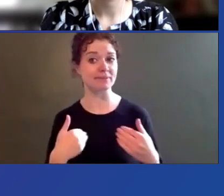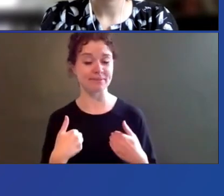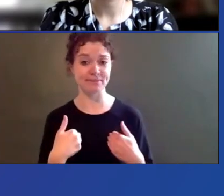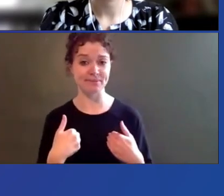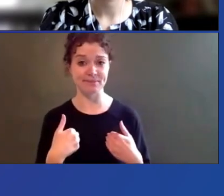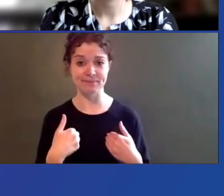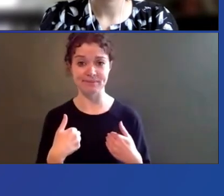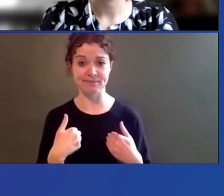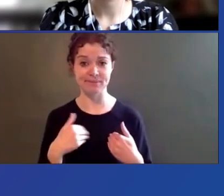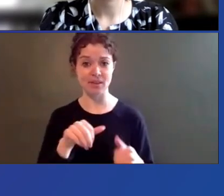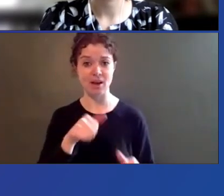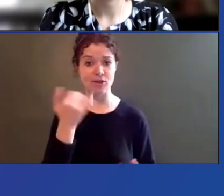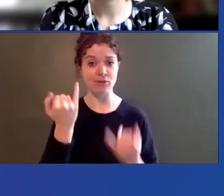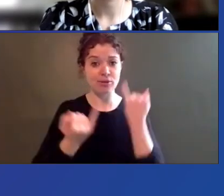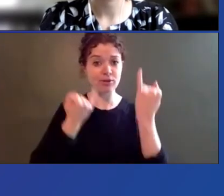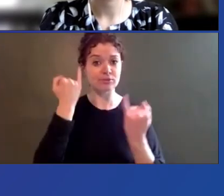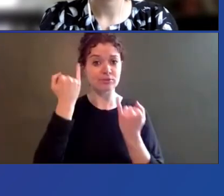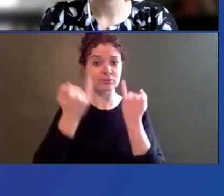Thoughts around this